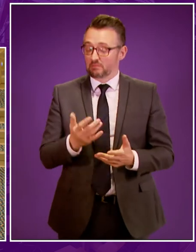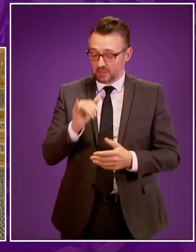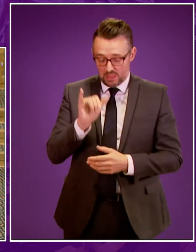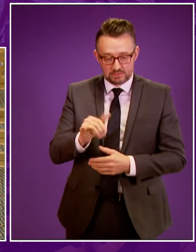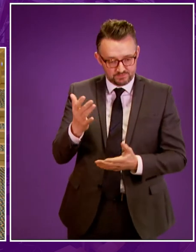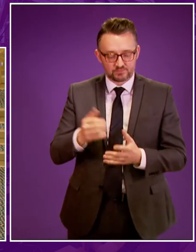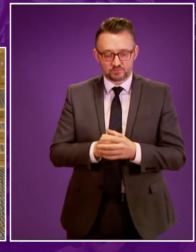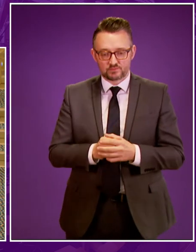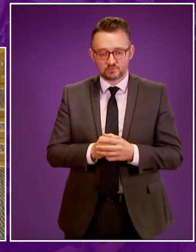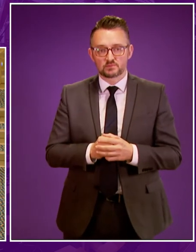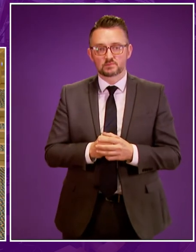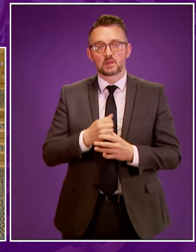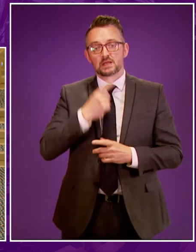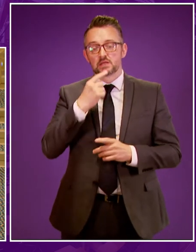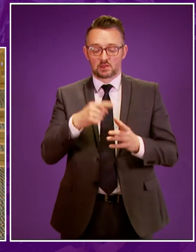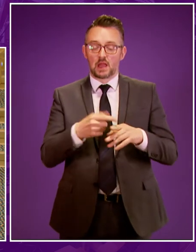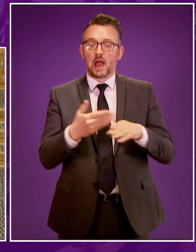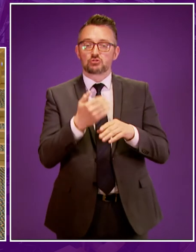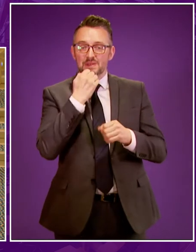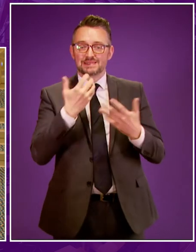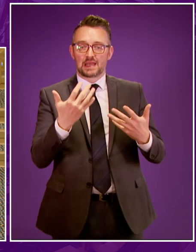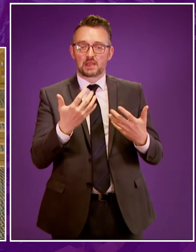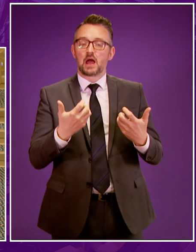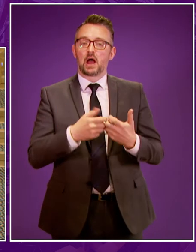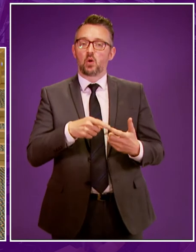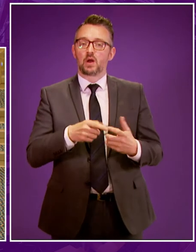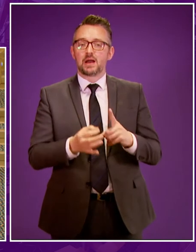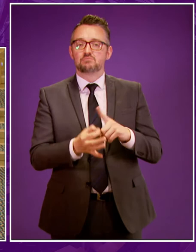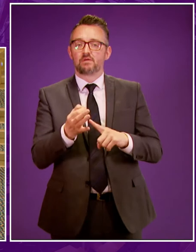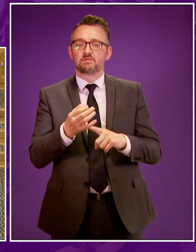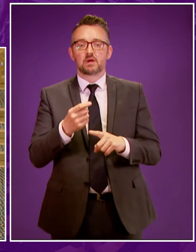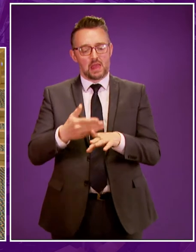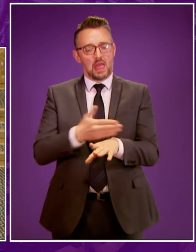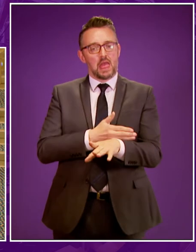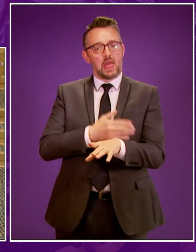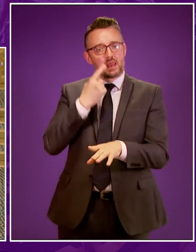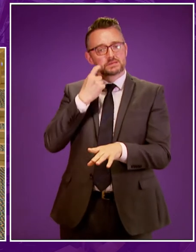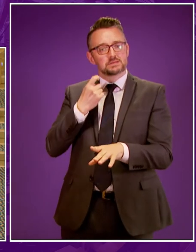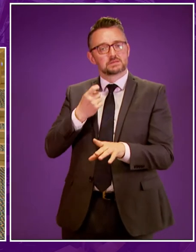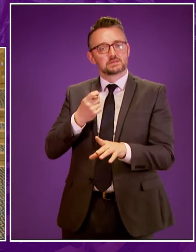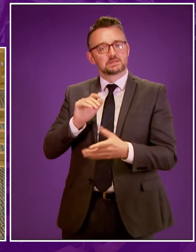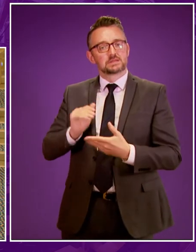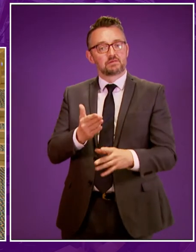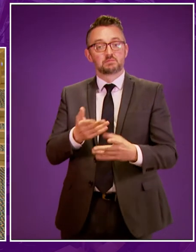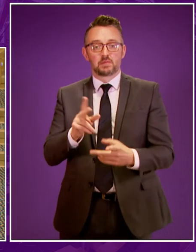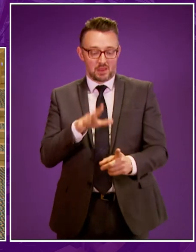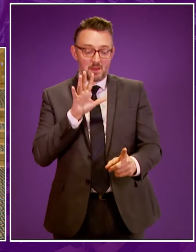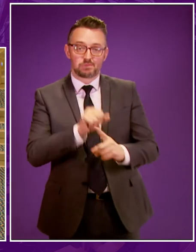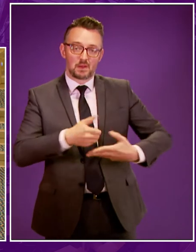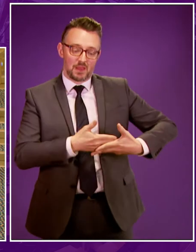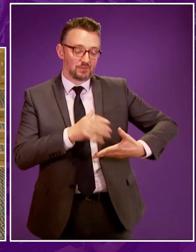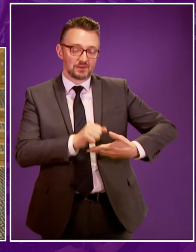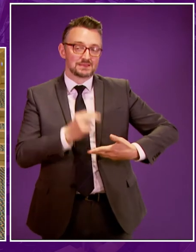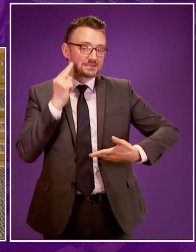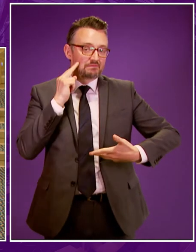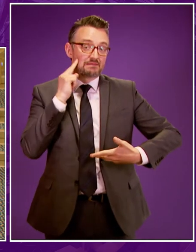I can point to Action 10 for example about improving access to early years services for parents whose child is diagnosed as deaf or